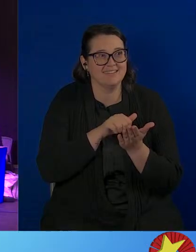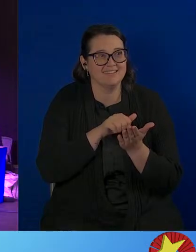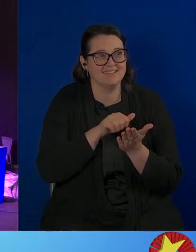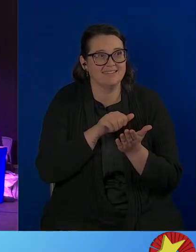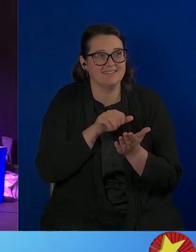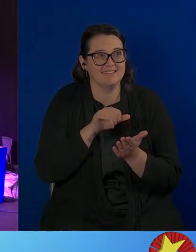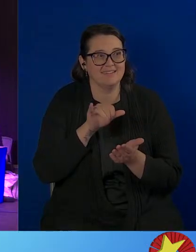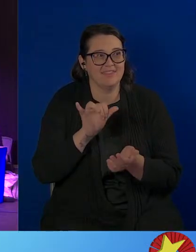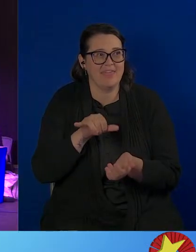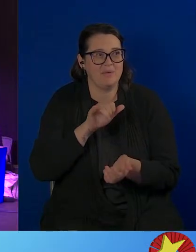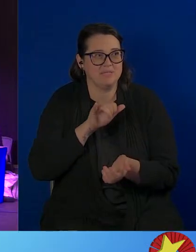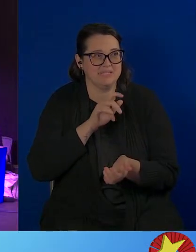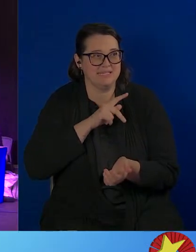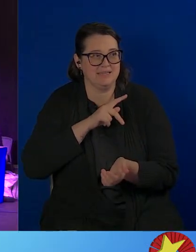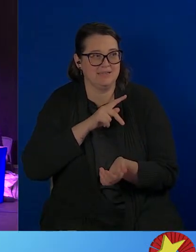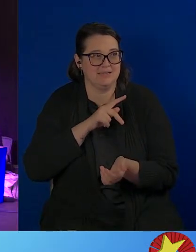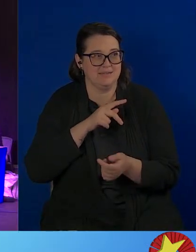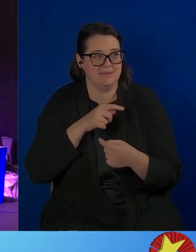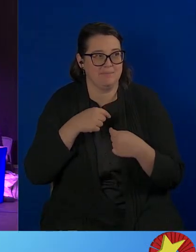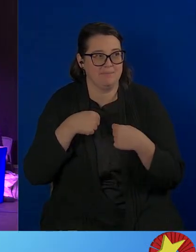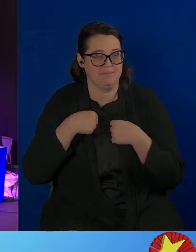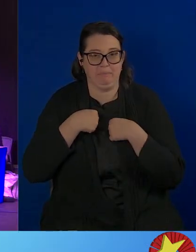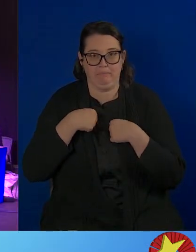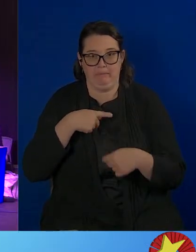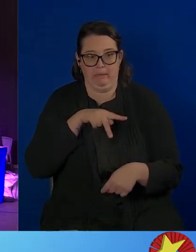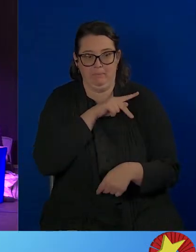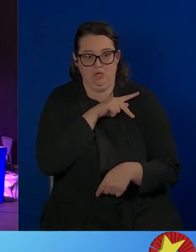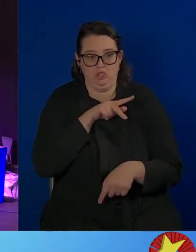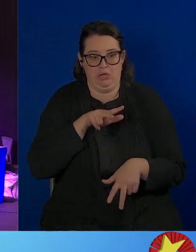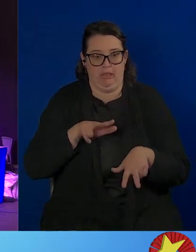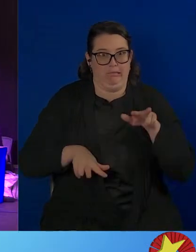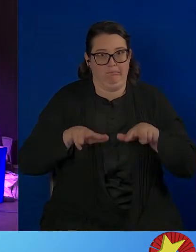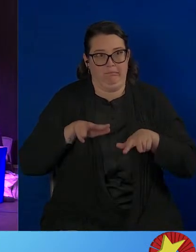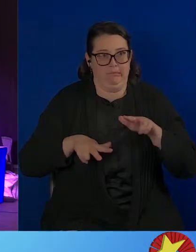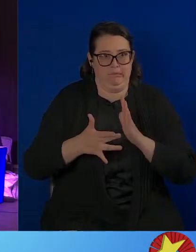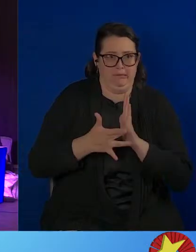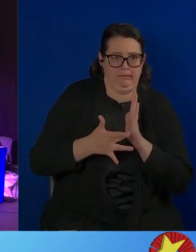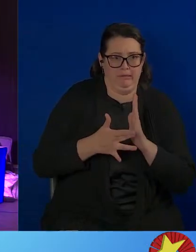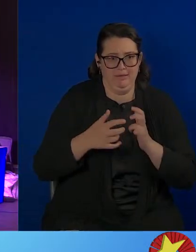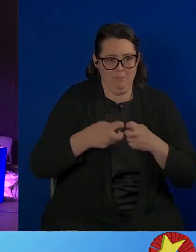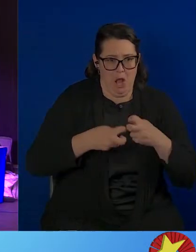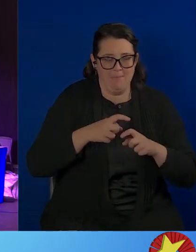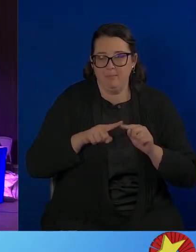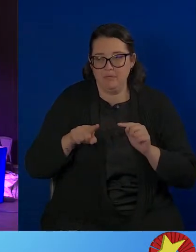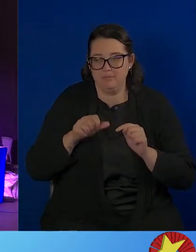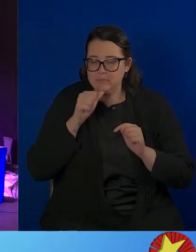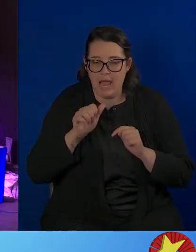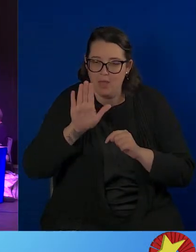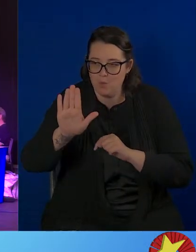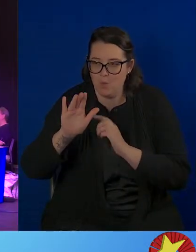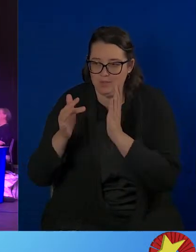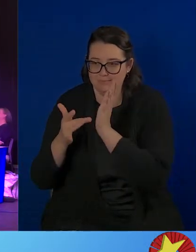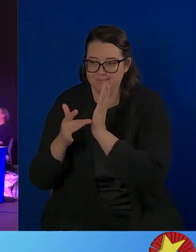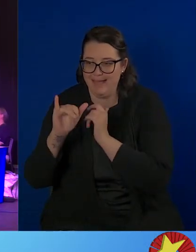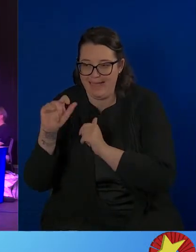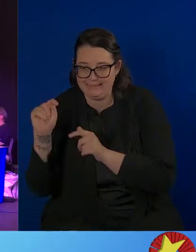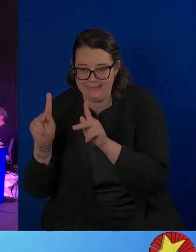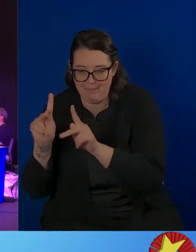your IT people. So I figure out how to make this stuff work. But over the past couple of days, I've just done some raw